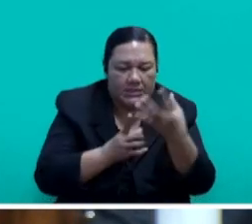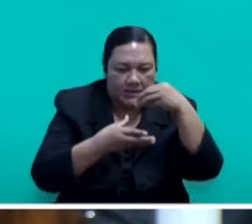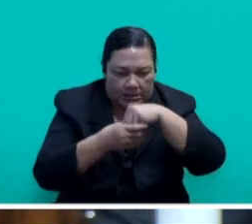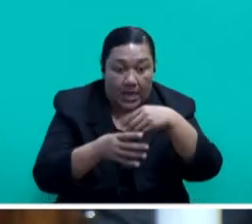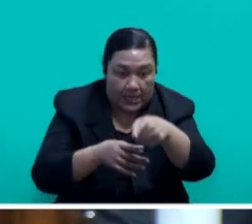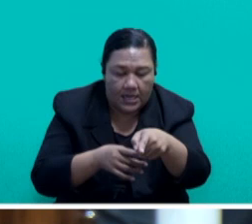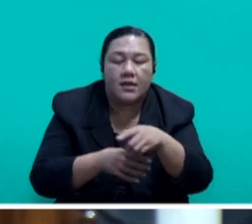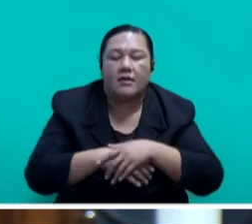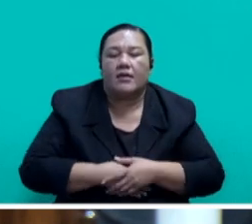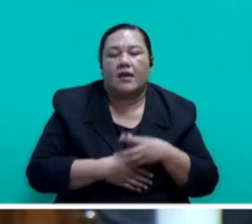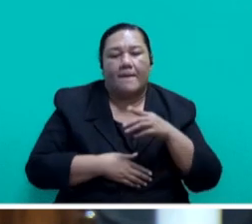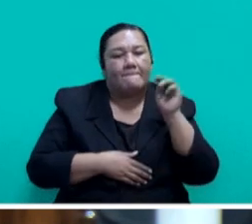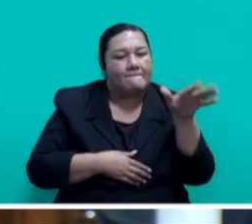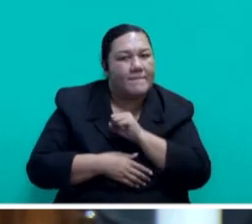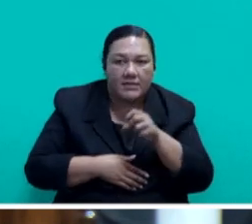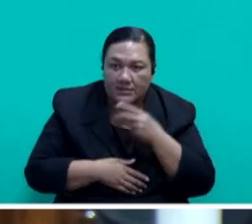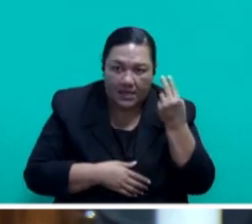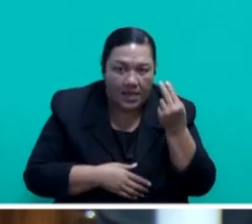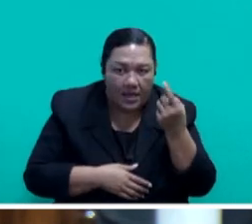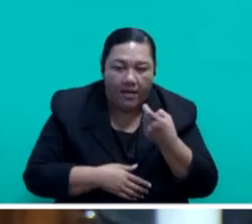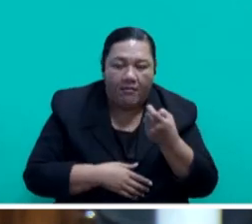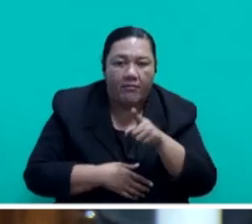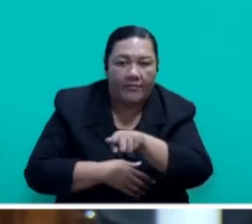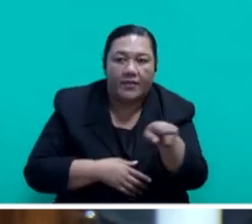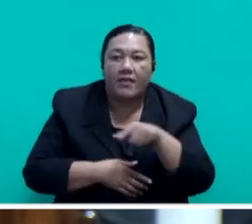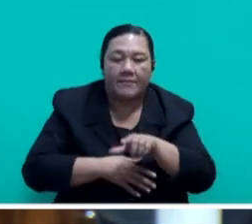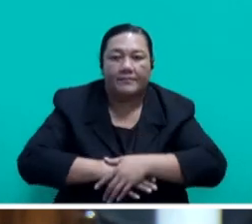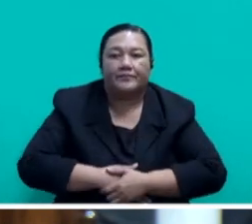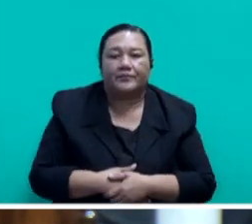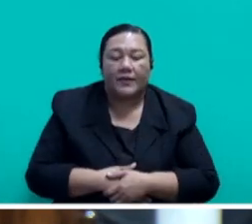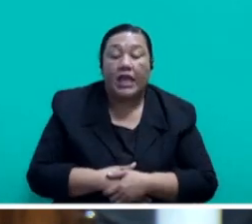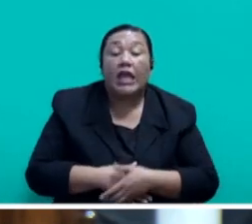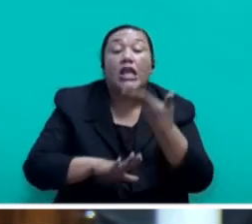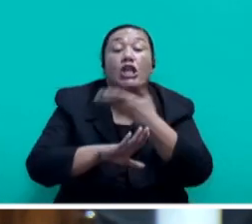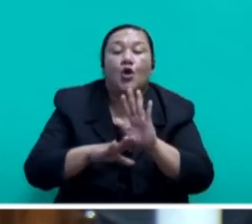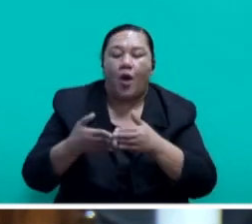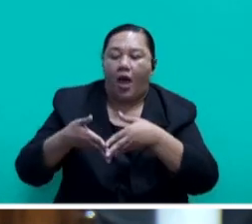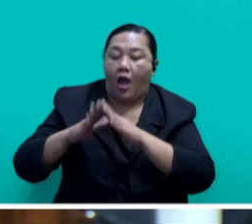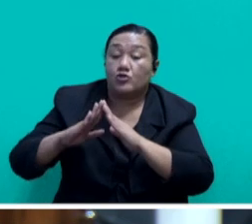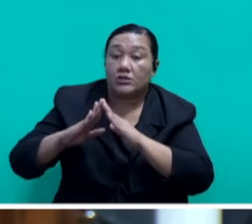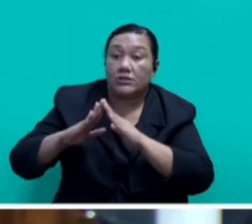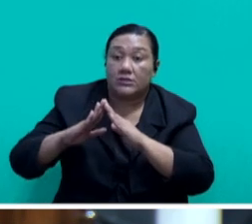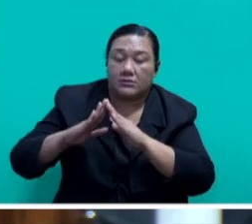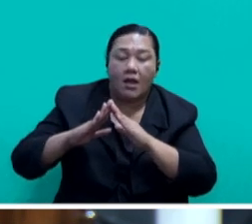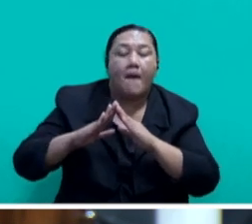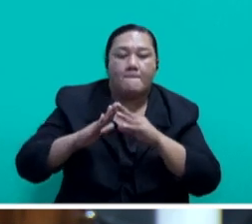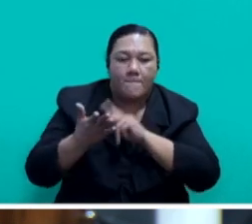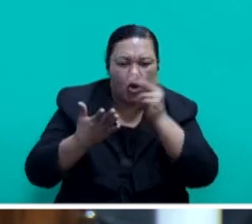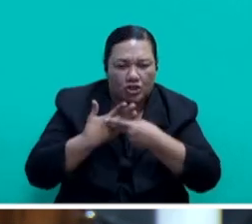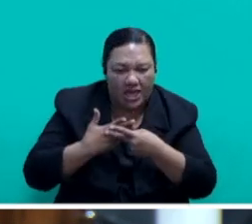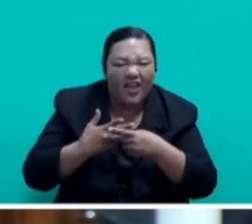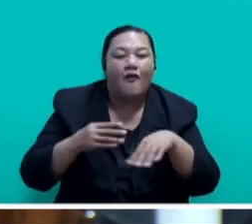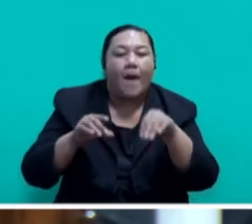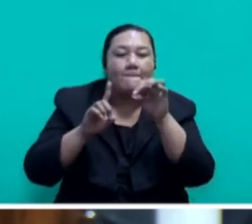Mr. Speaker, sir, the coalition government will continue to assist the Ministry in development of new housing projects by the Housing Authority and Public Rental Board.